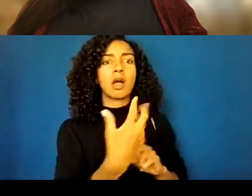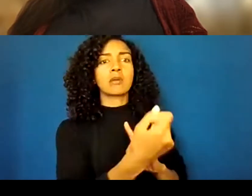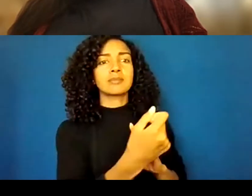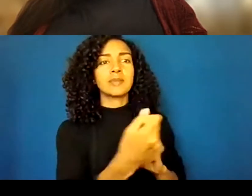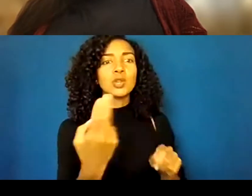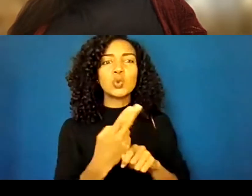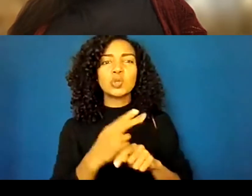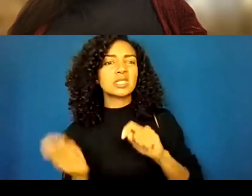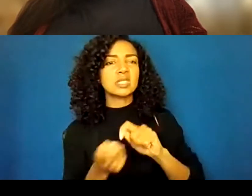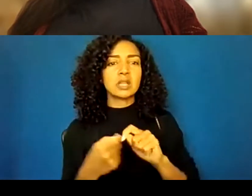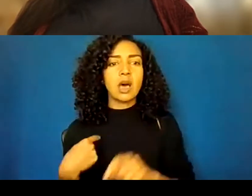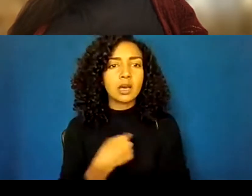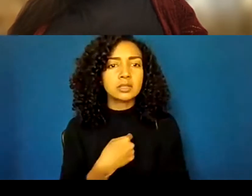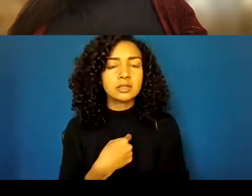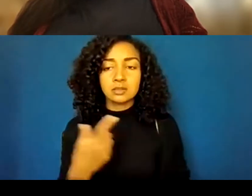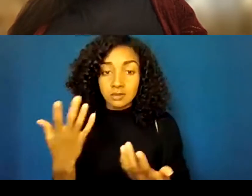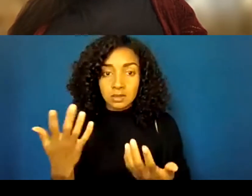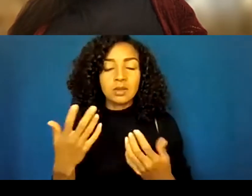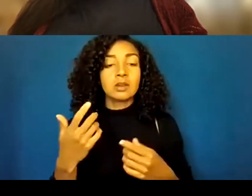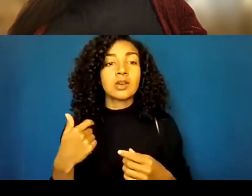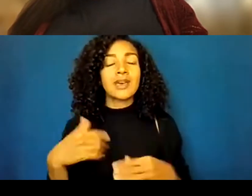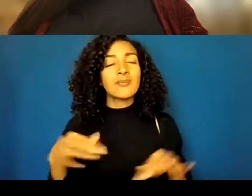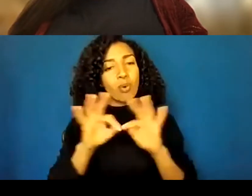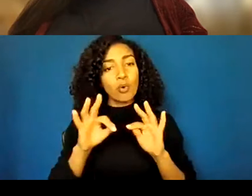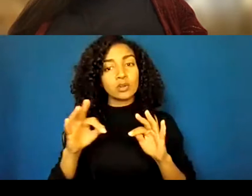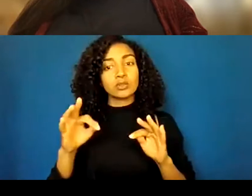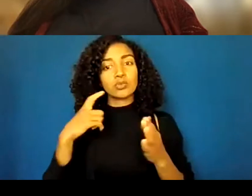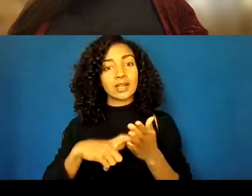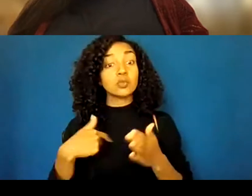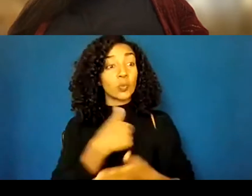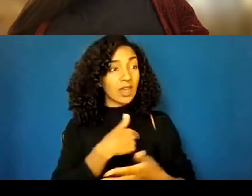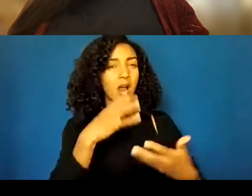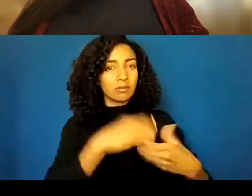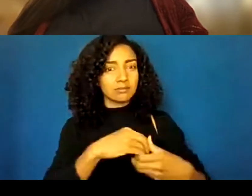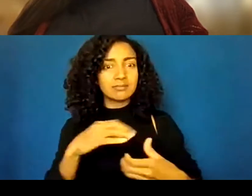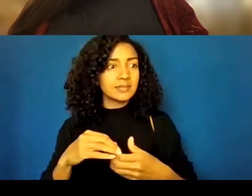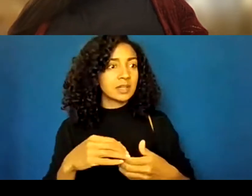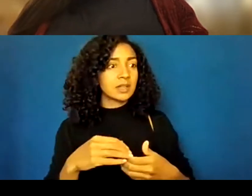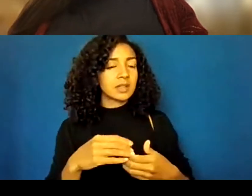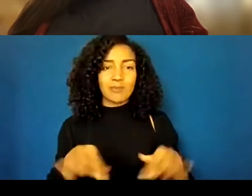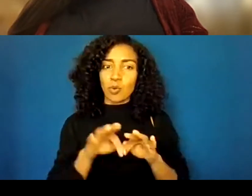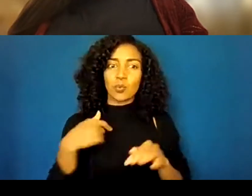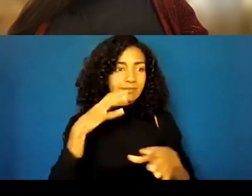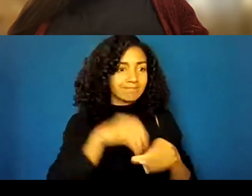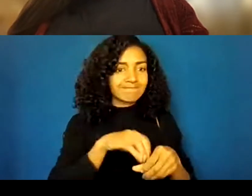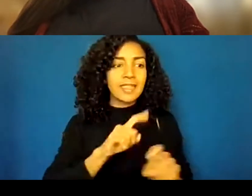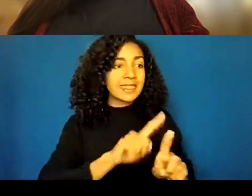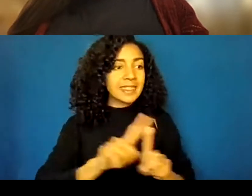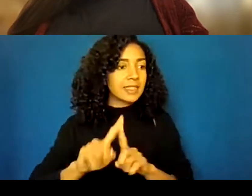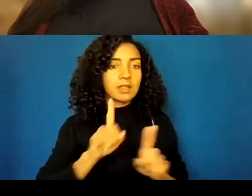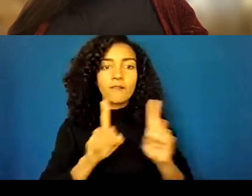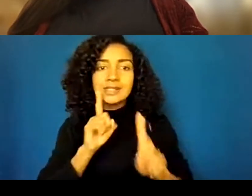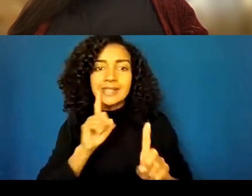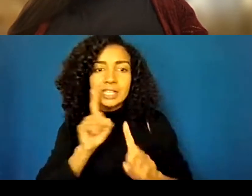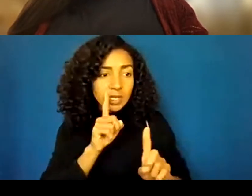to realize that we are in all of the conversations that are going on in trying to help figure out what